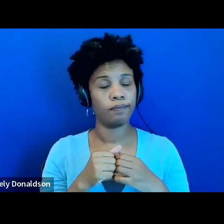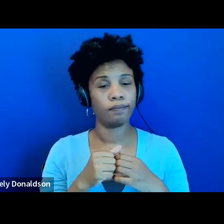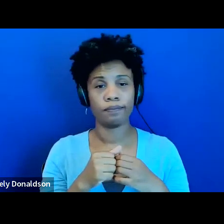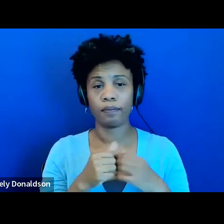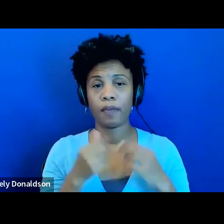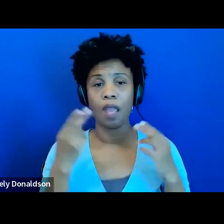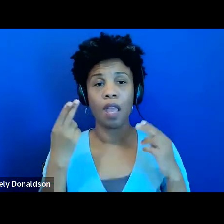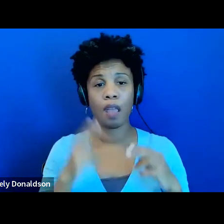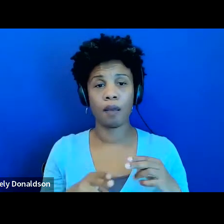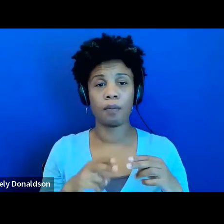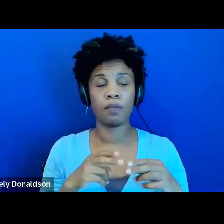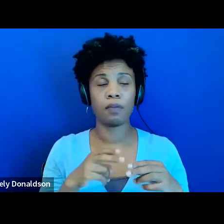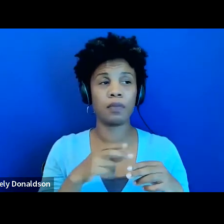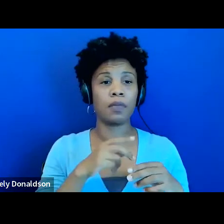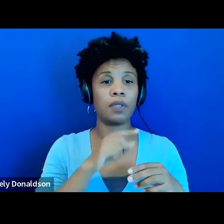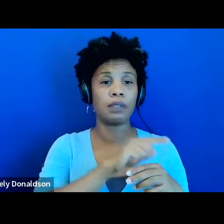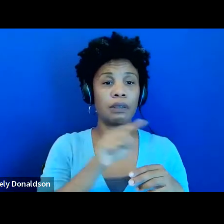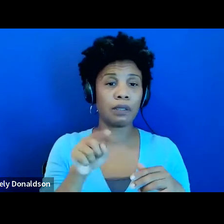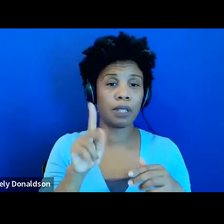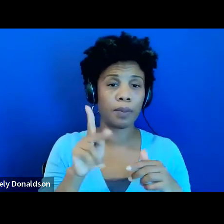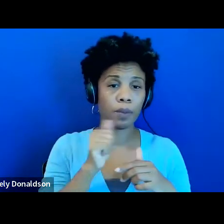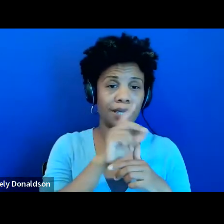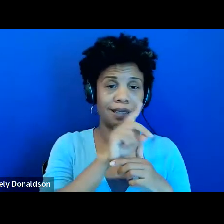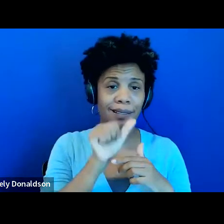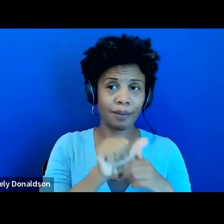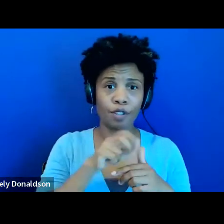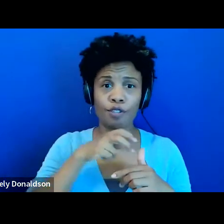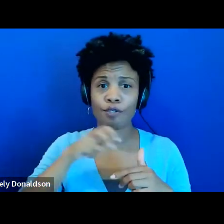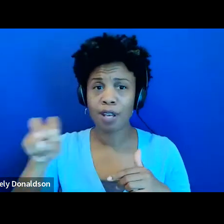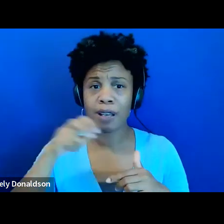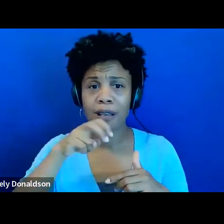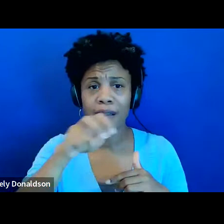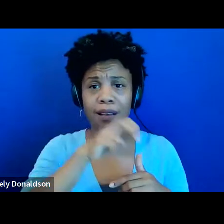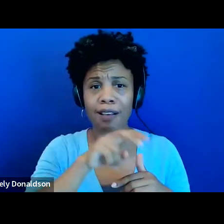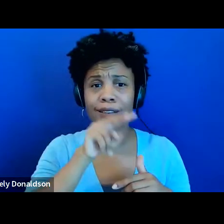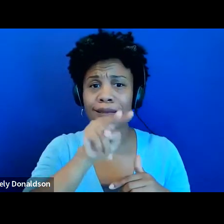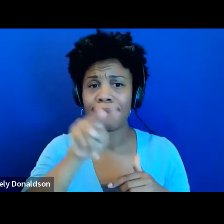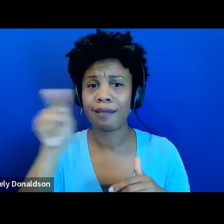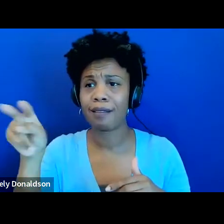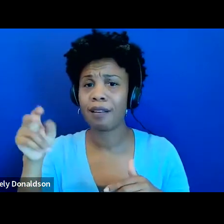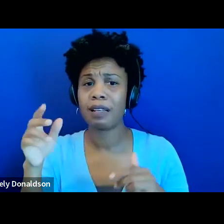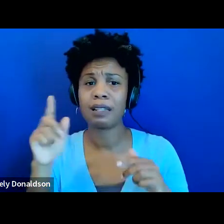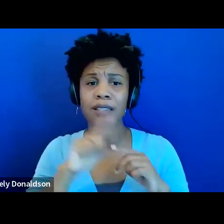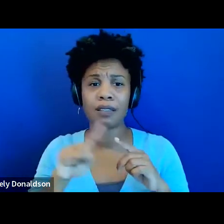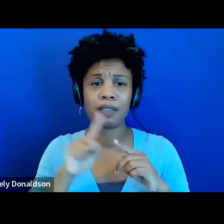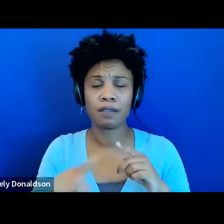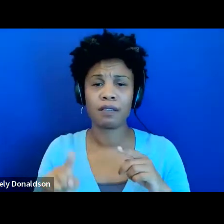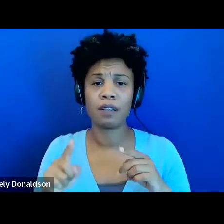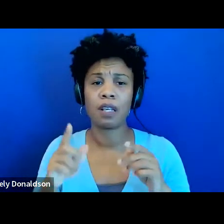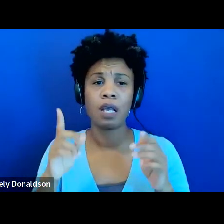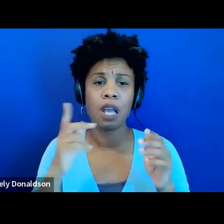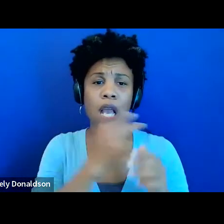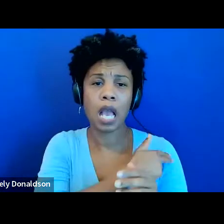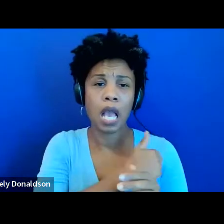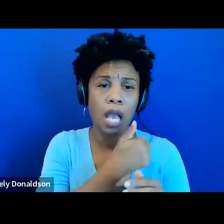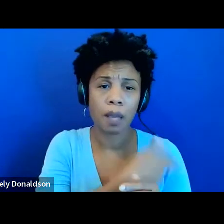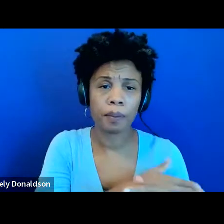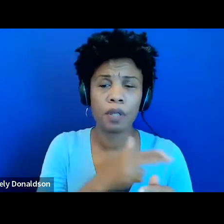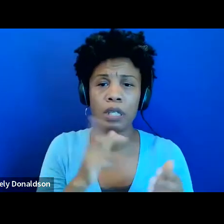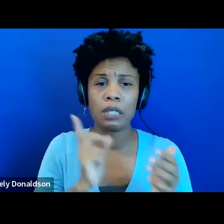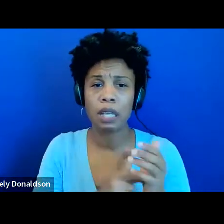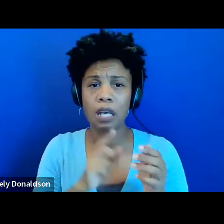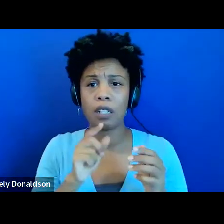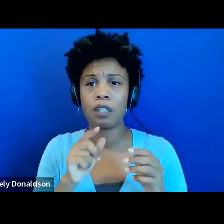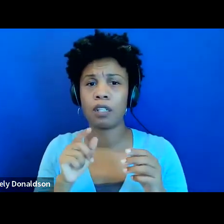public and private healthcare facilities, pleading for a routine checkup in the name of discovering whether their